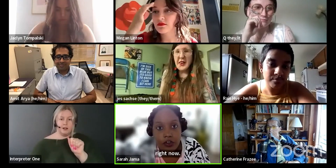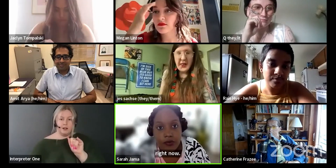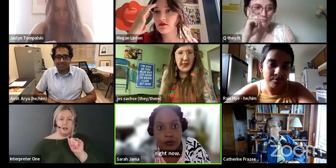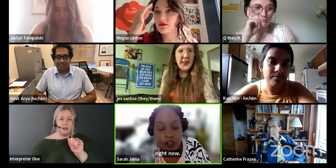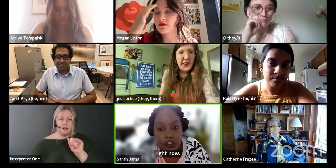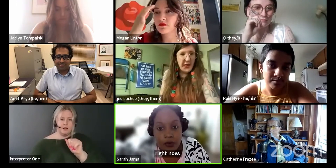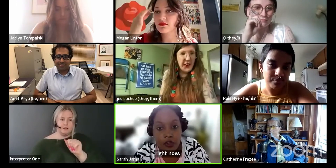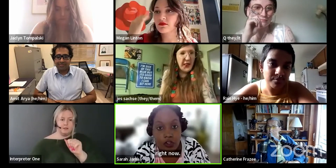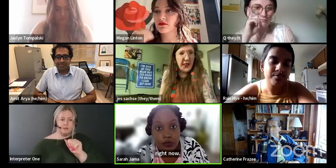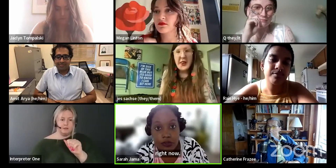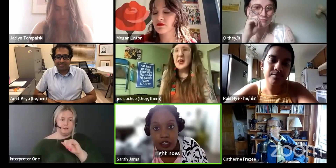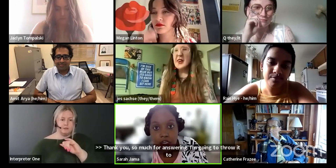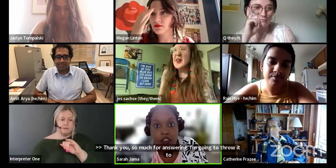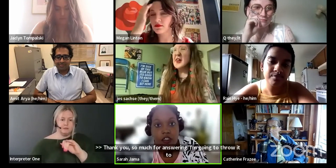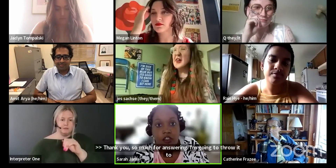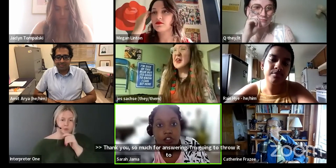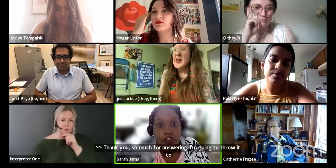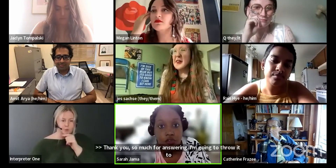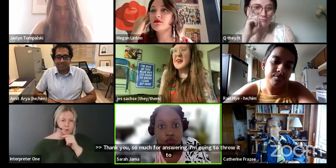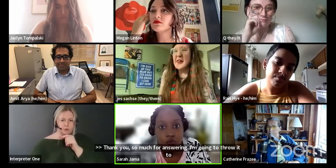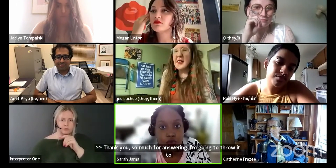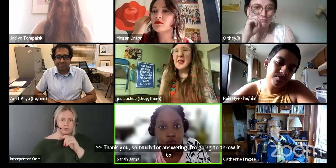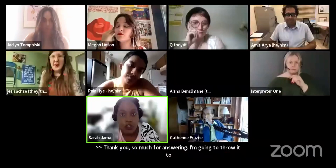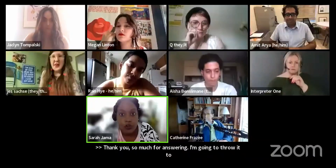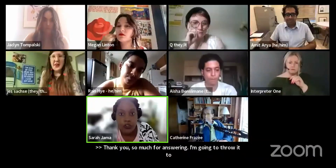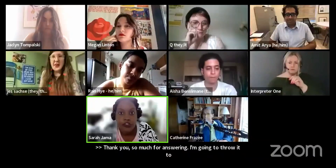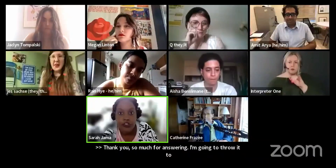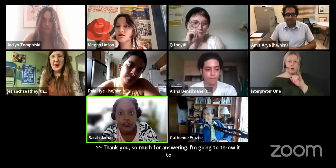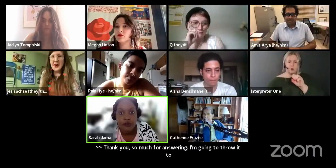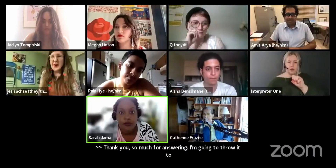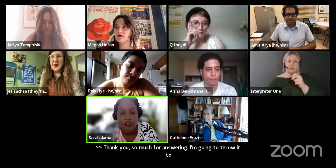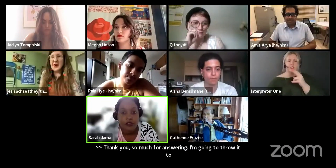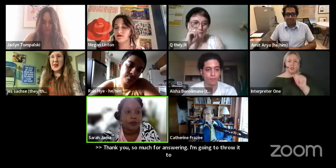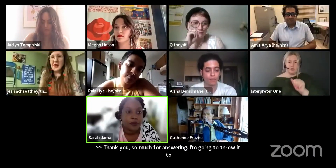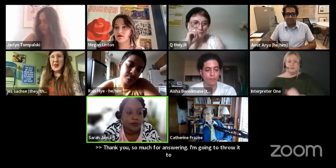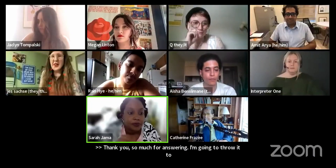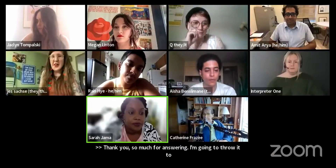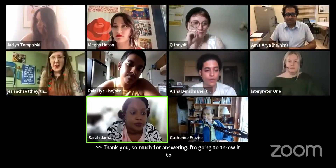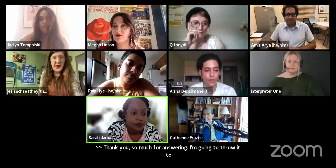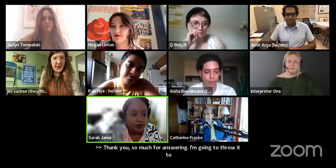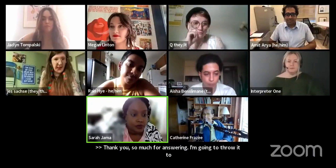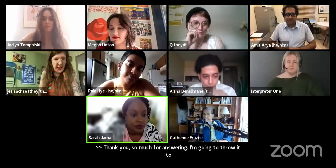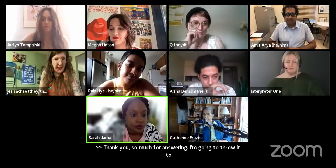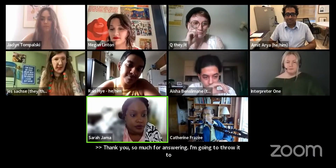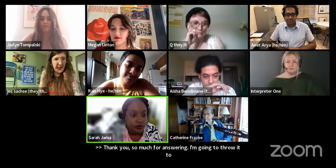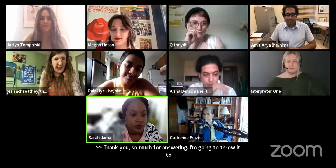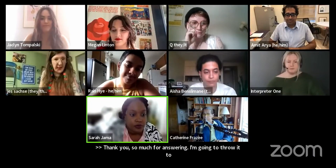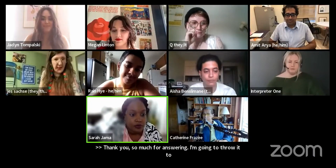segue from talking about long-term care to our present systems.